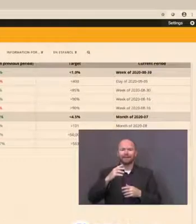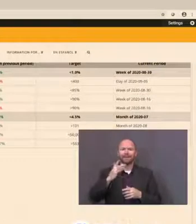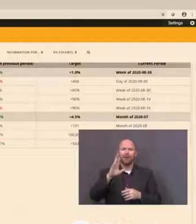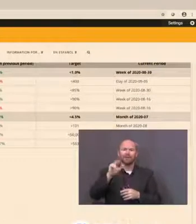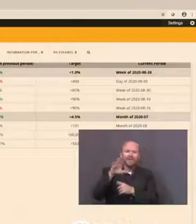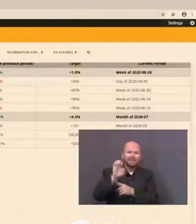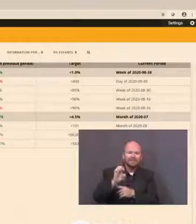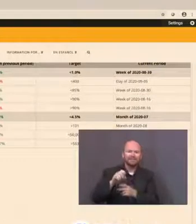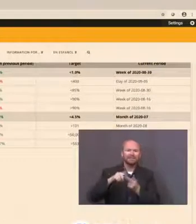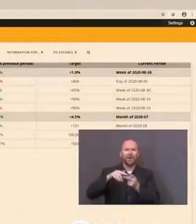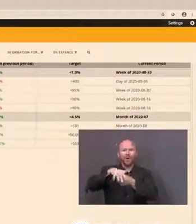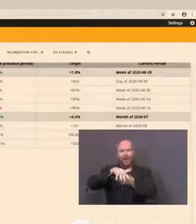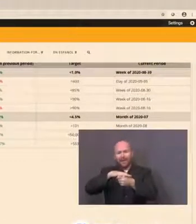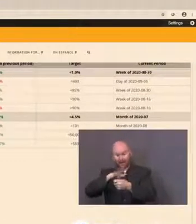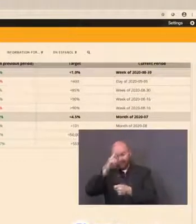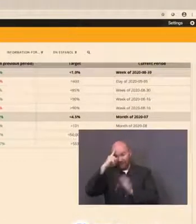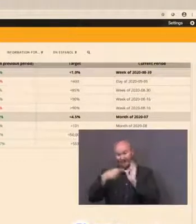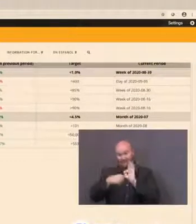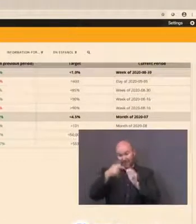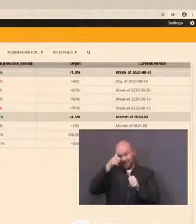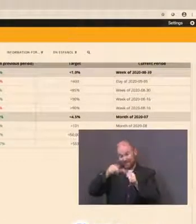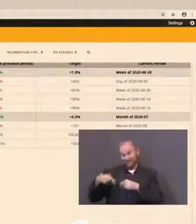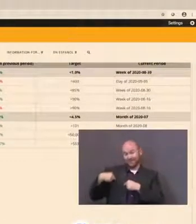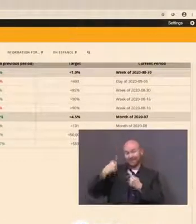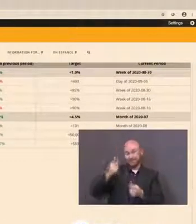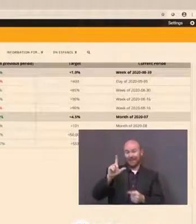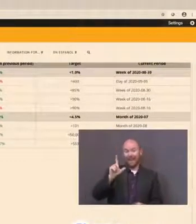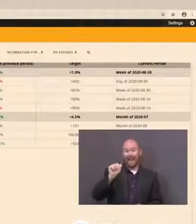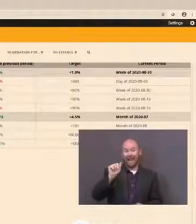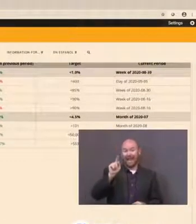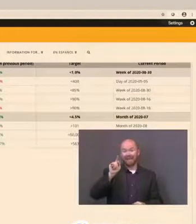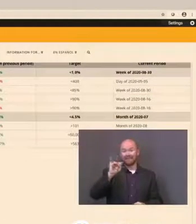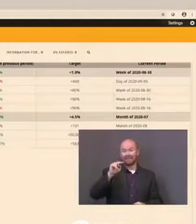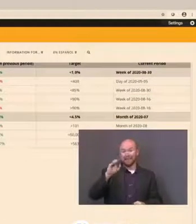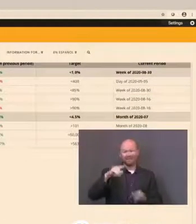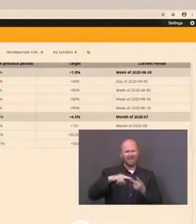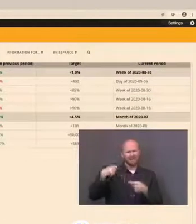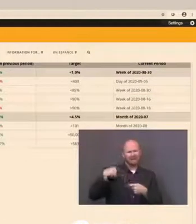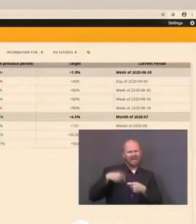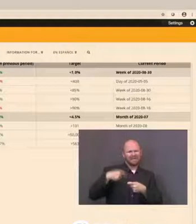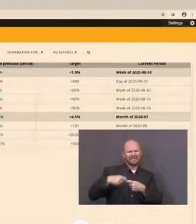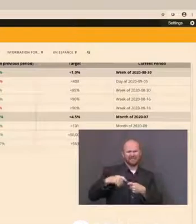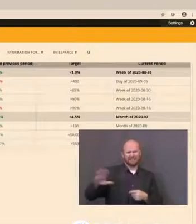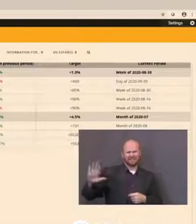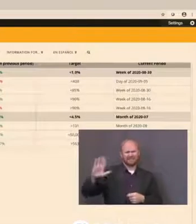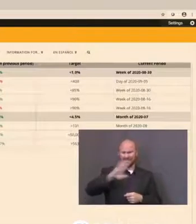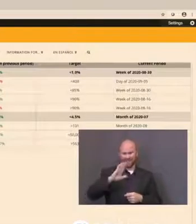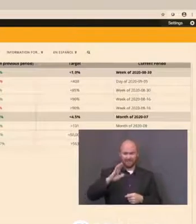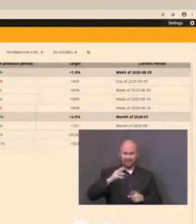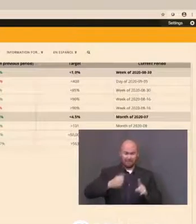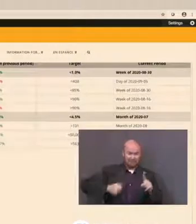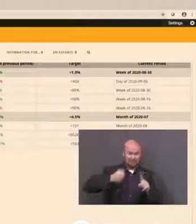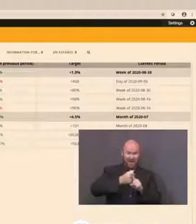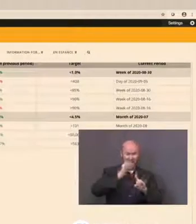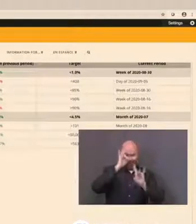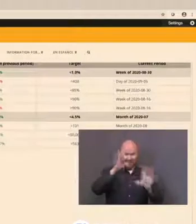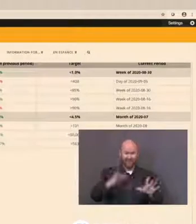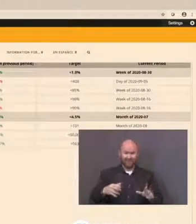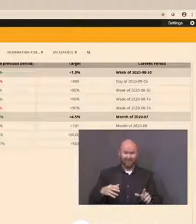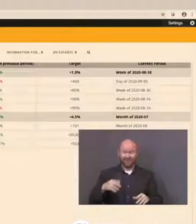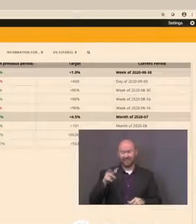discussed our Hispanic or Latino populations who are disproportionately suffering from this disease. They make up